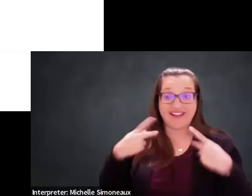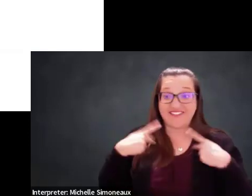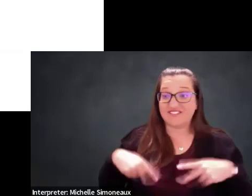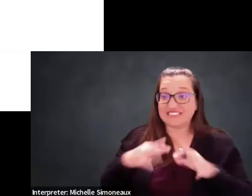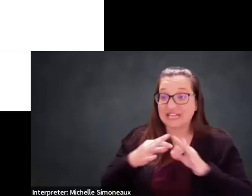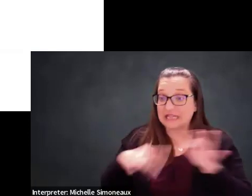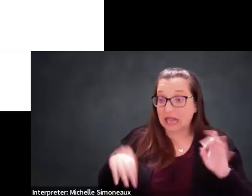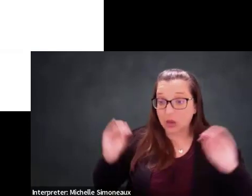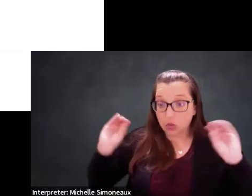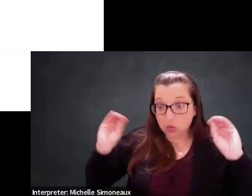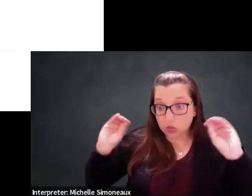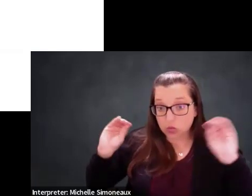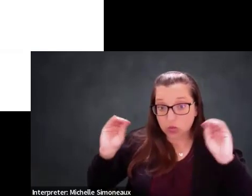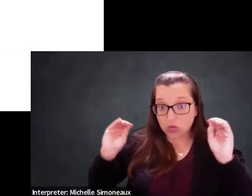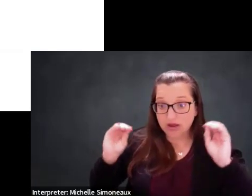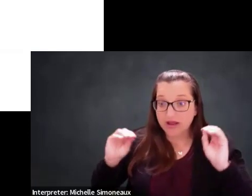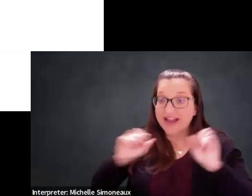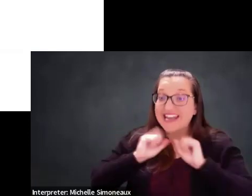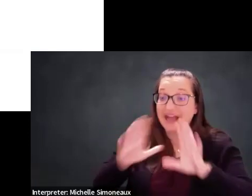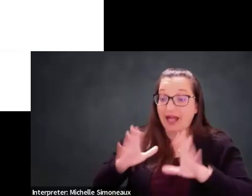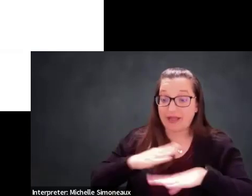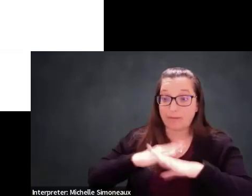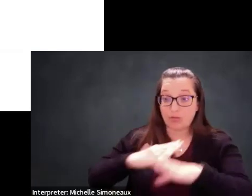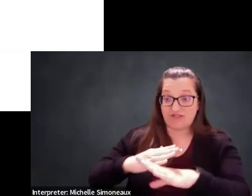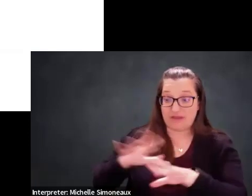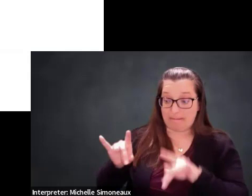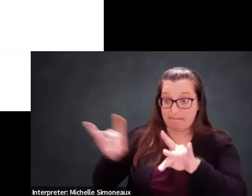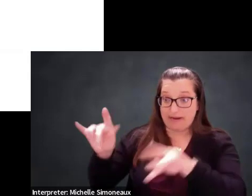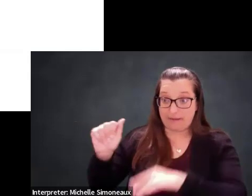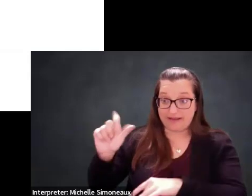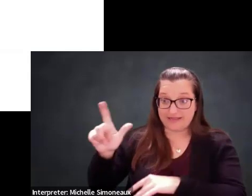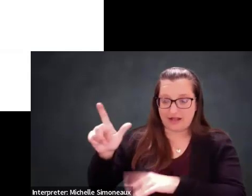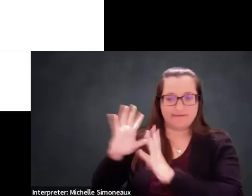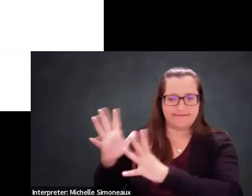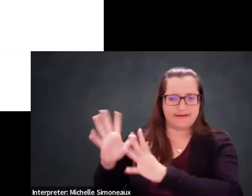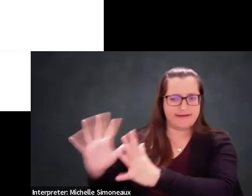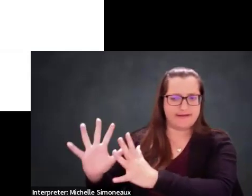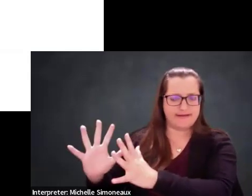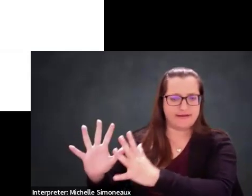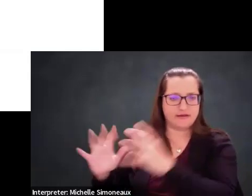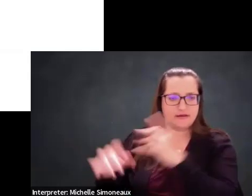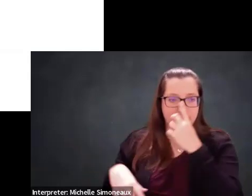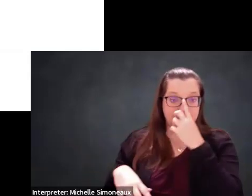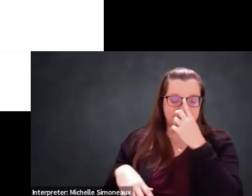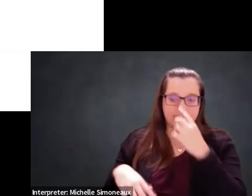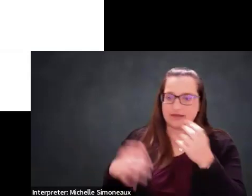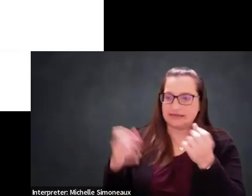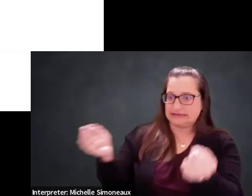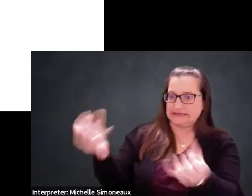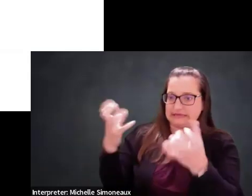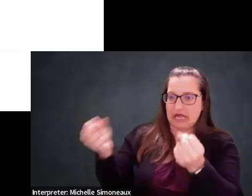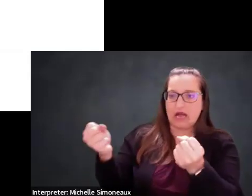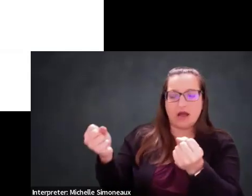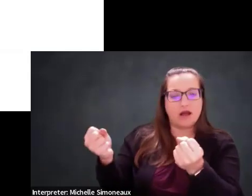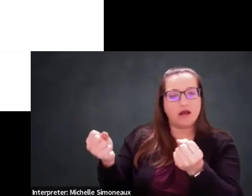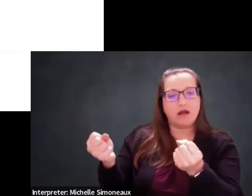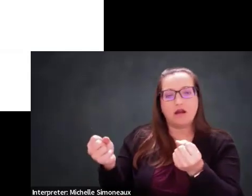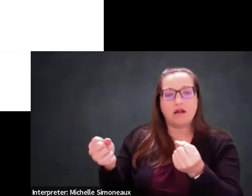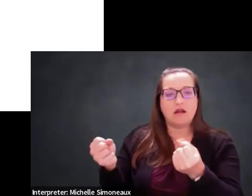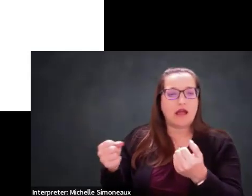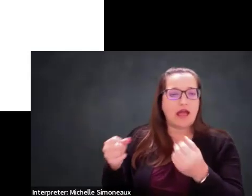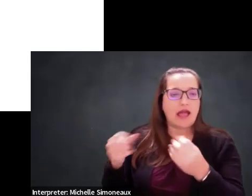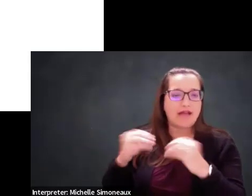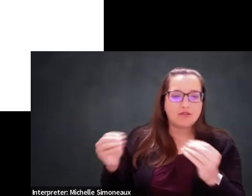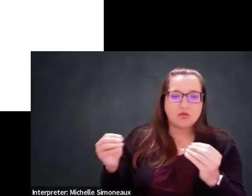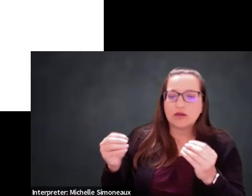preventing them or not allowing them to access sign language. So a child who sign, who fluently signs or has any literacy or reading writer skills